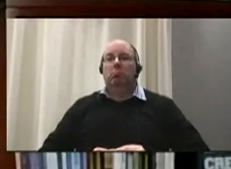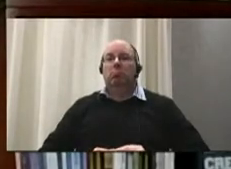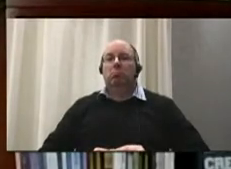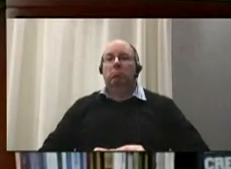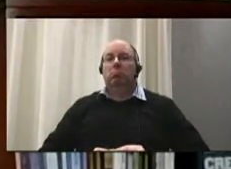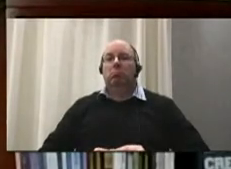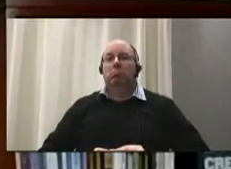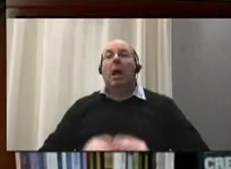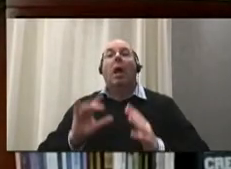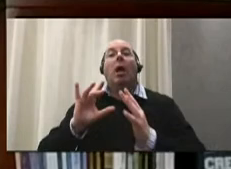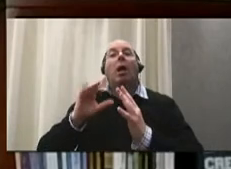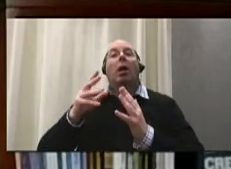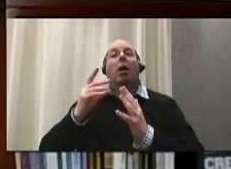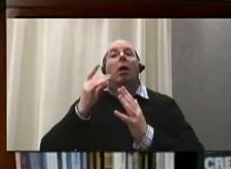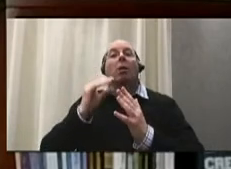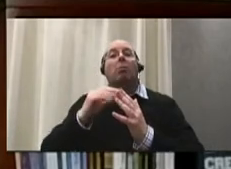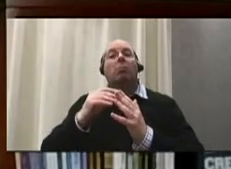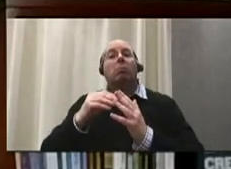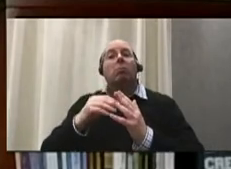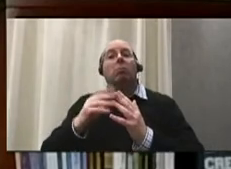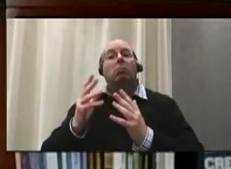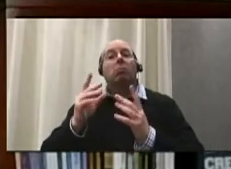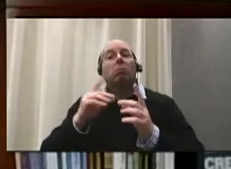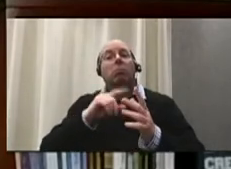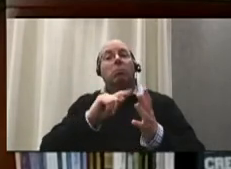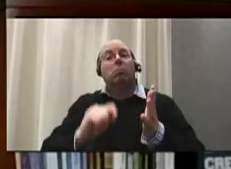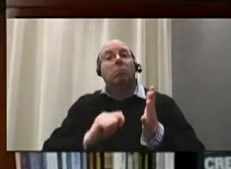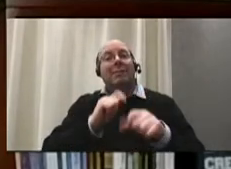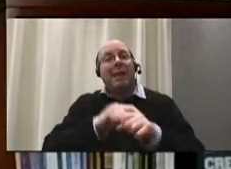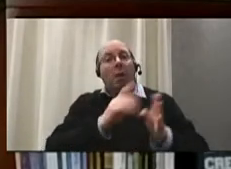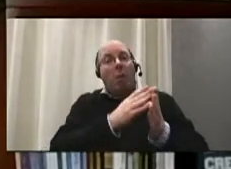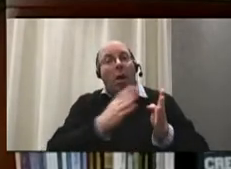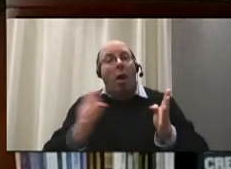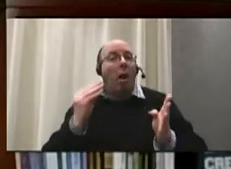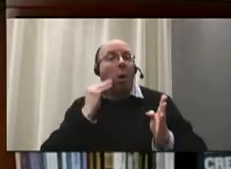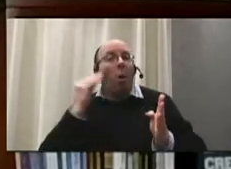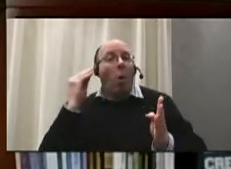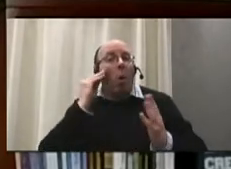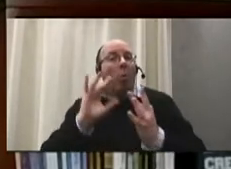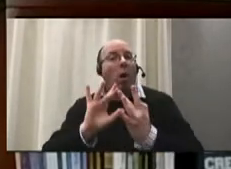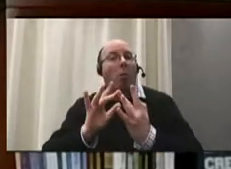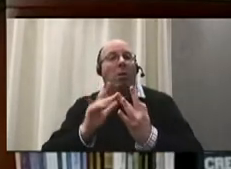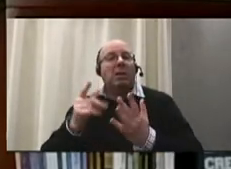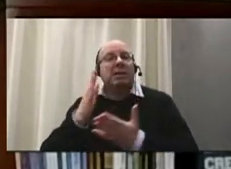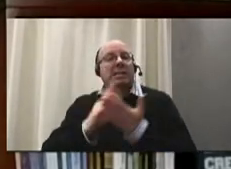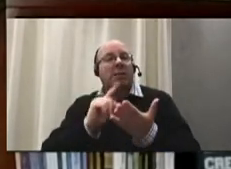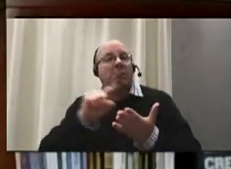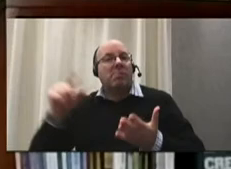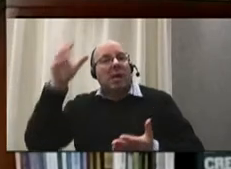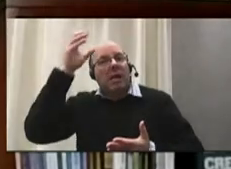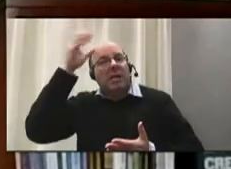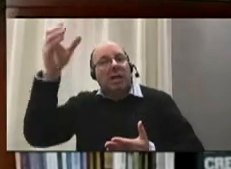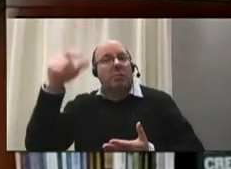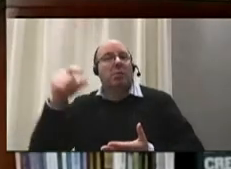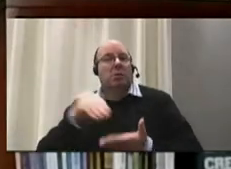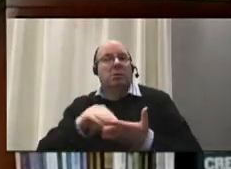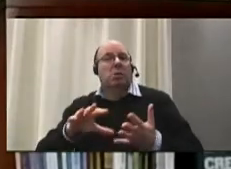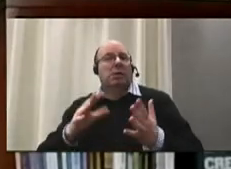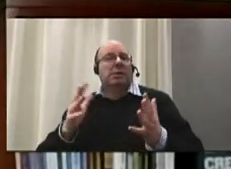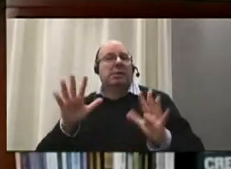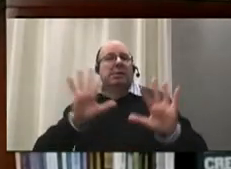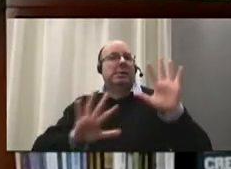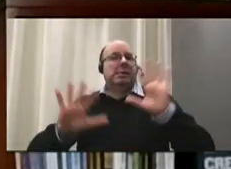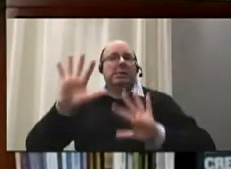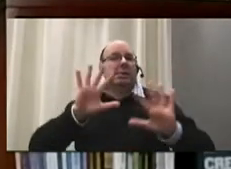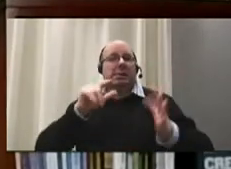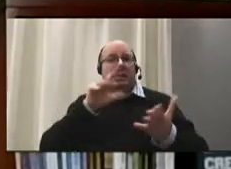long period of time, and to get that extra support. We have tutoring services that we're providing to students. Some are providing,